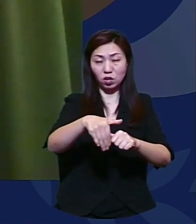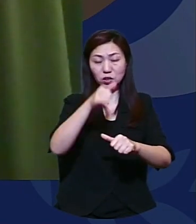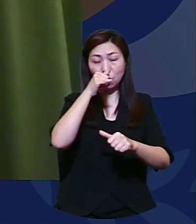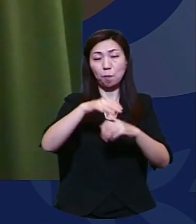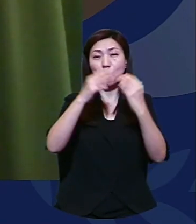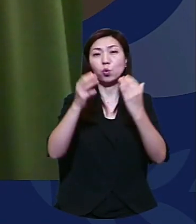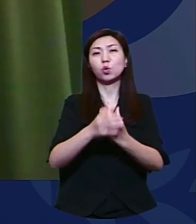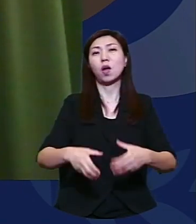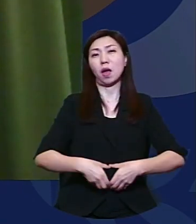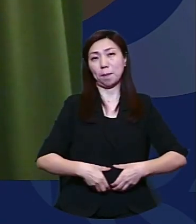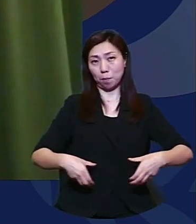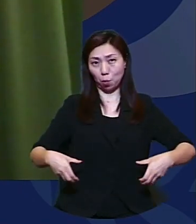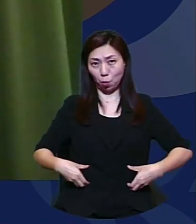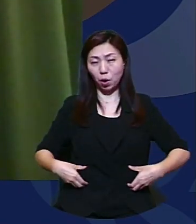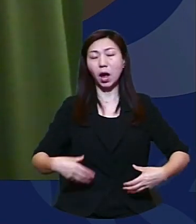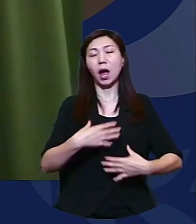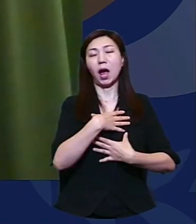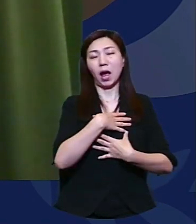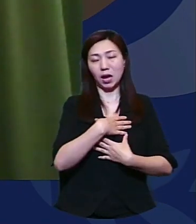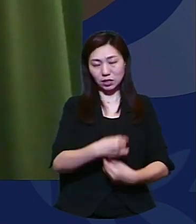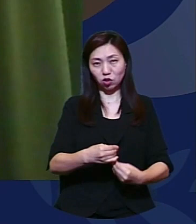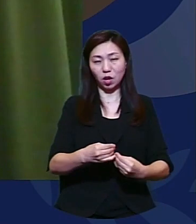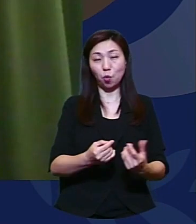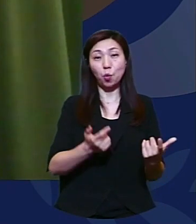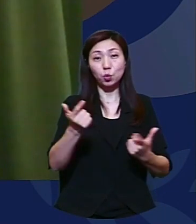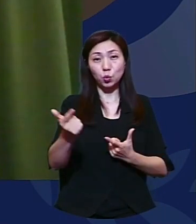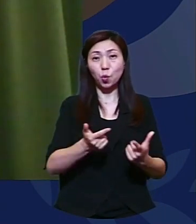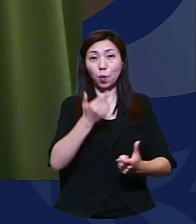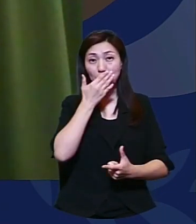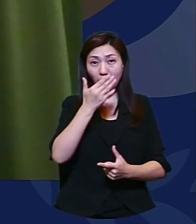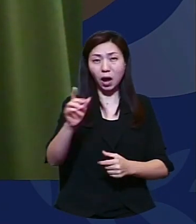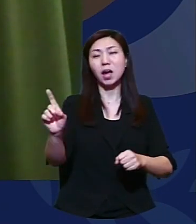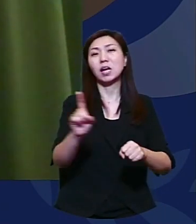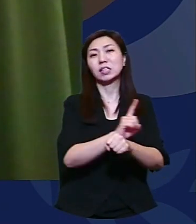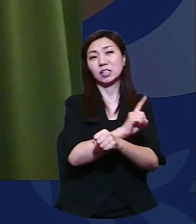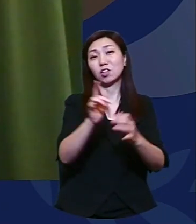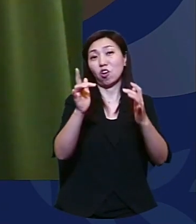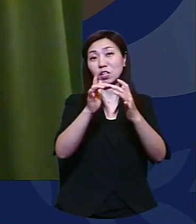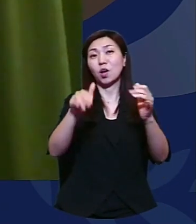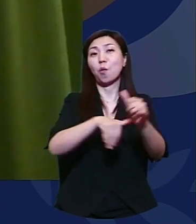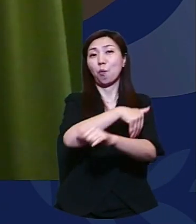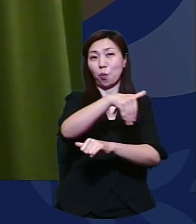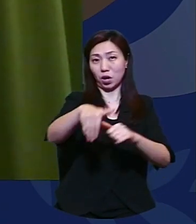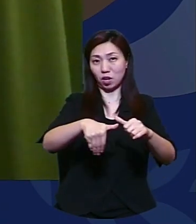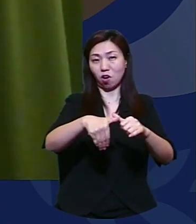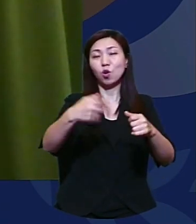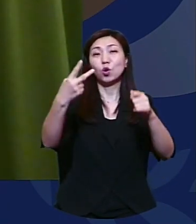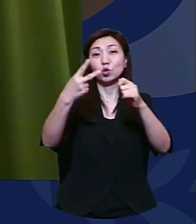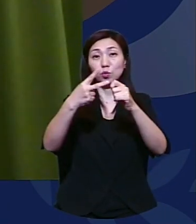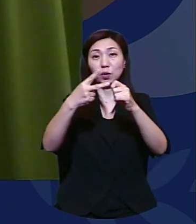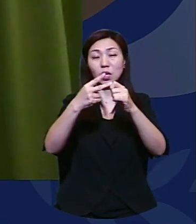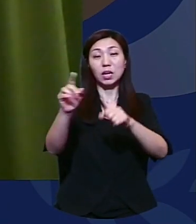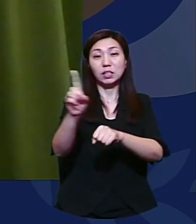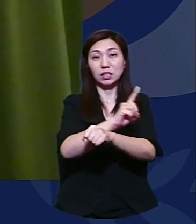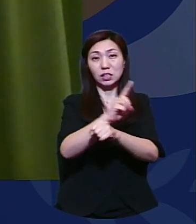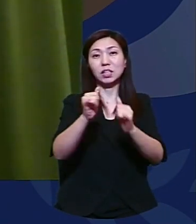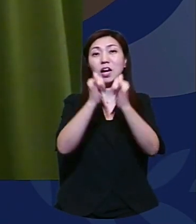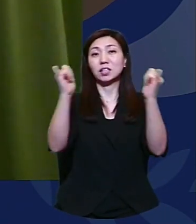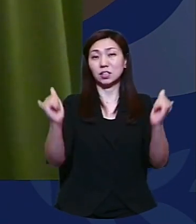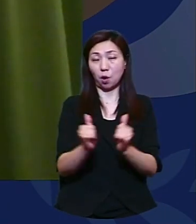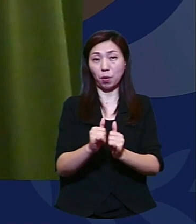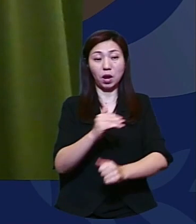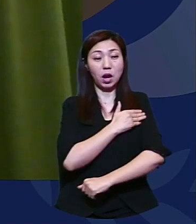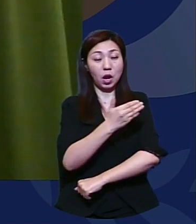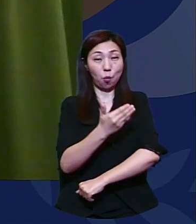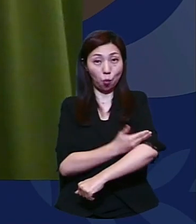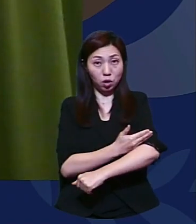is inclusive and accessible for all? The second pillar is around digital society rights and governance, where we want to make sure that there are robust